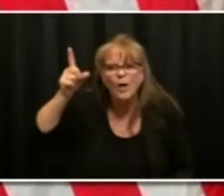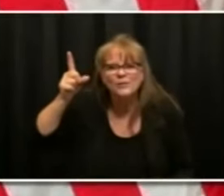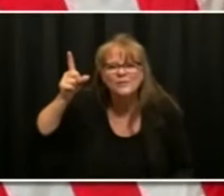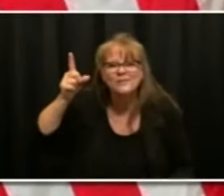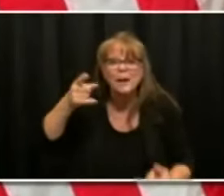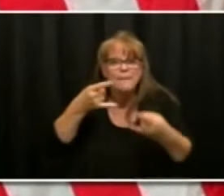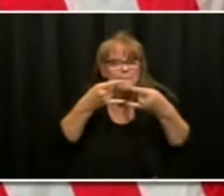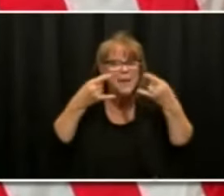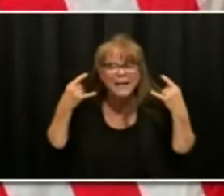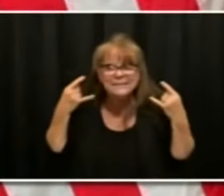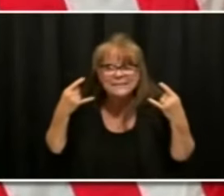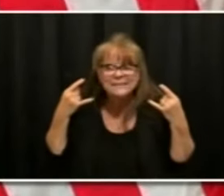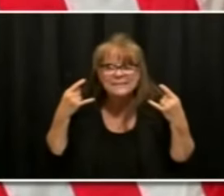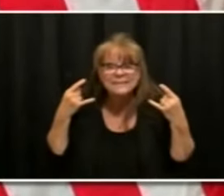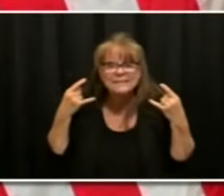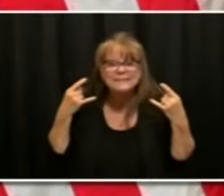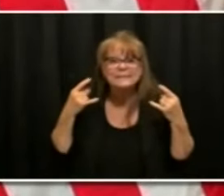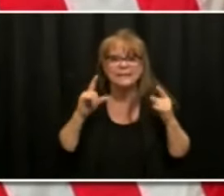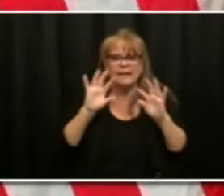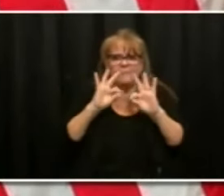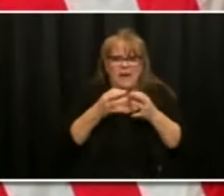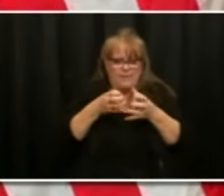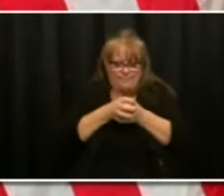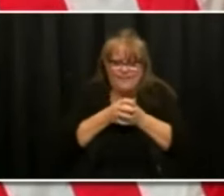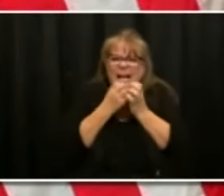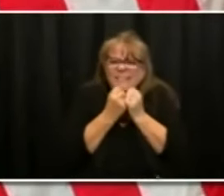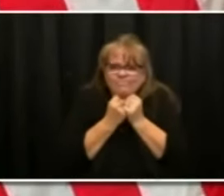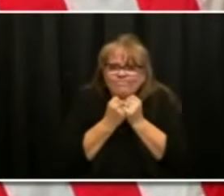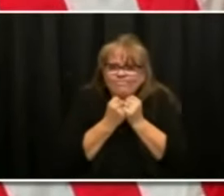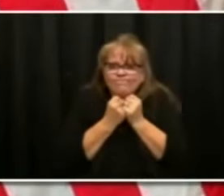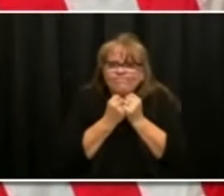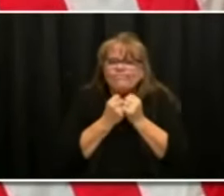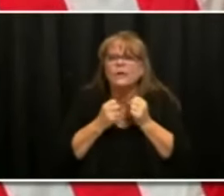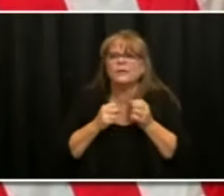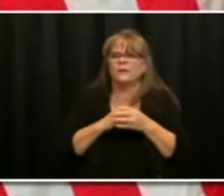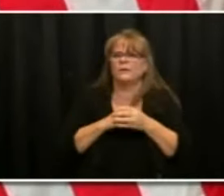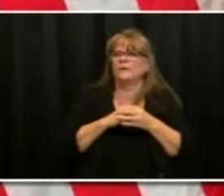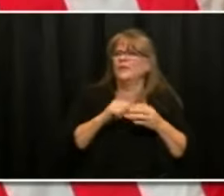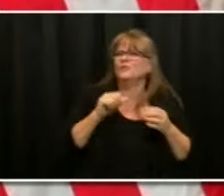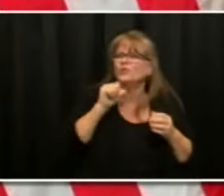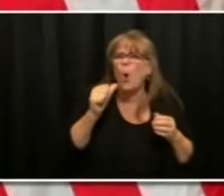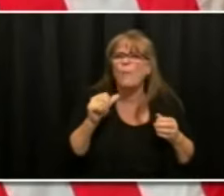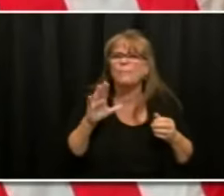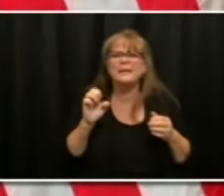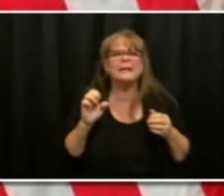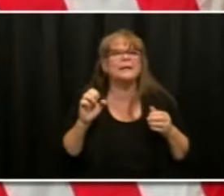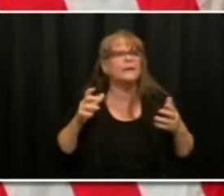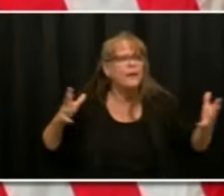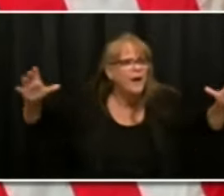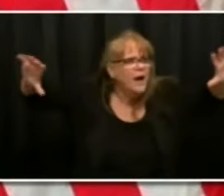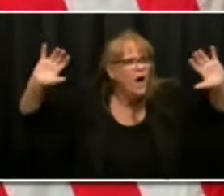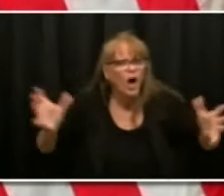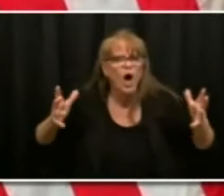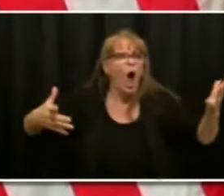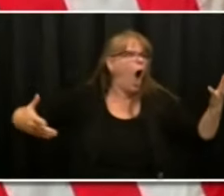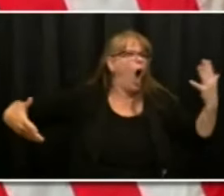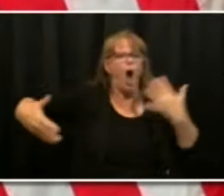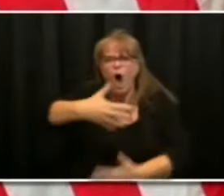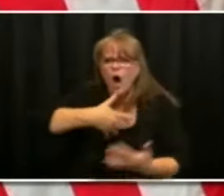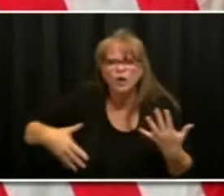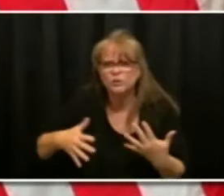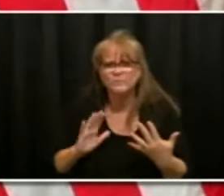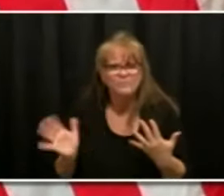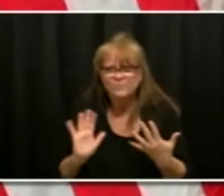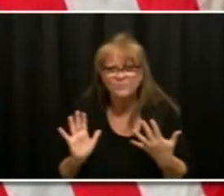masks. Avoid social interactions except when absolutely necessary. If you are going to socialize, do so with just one other